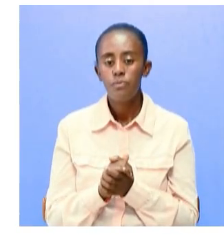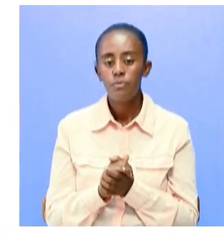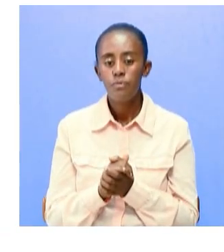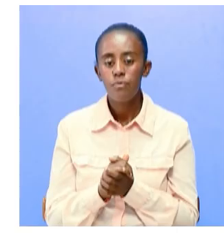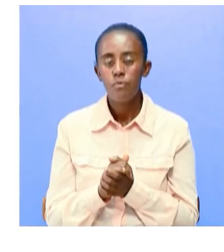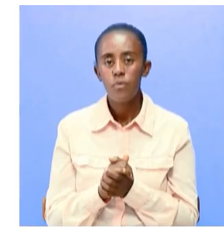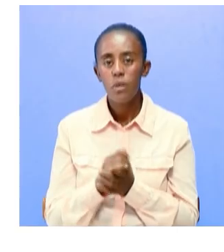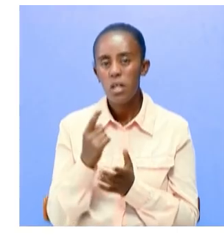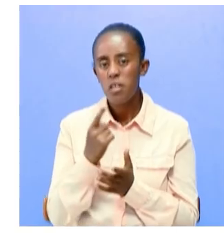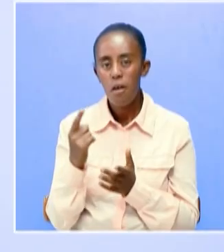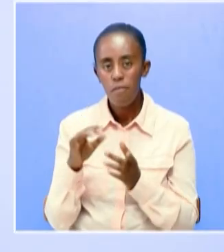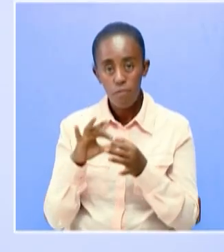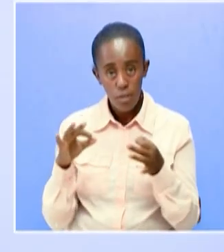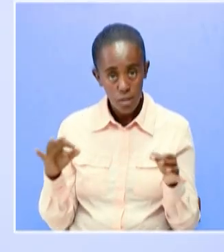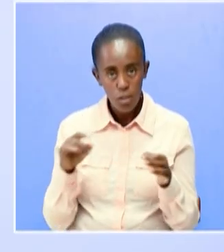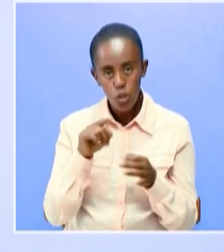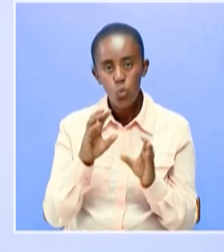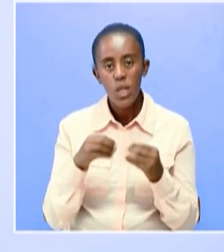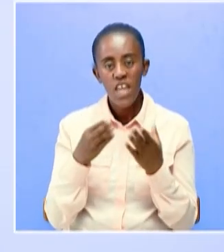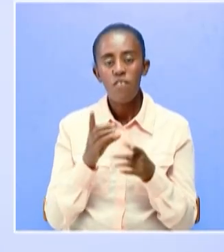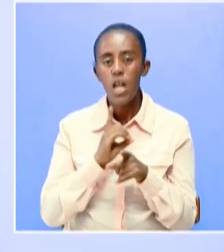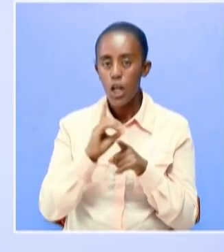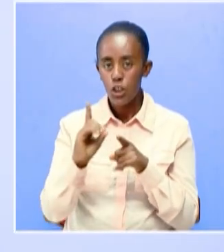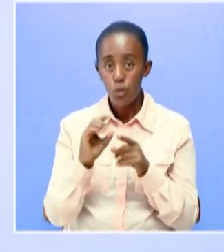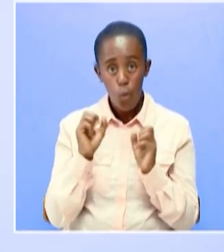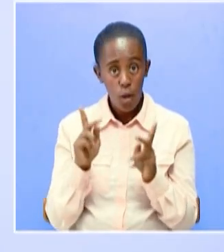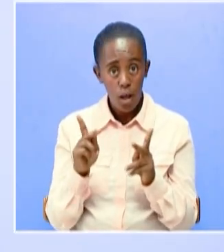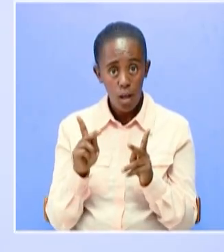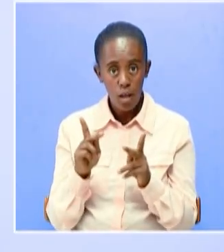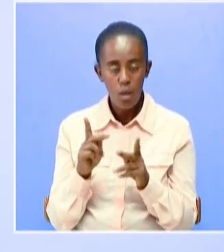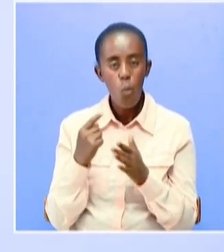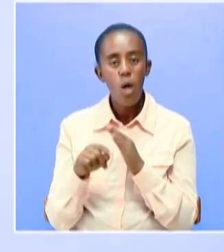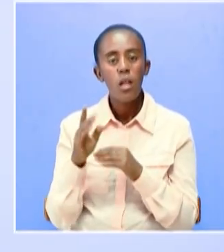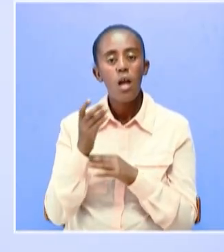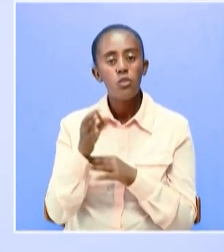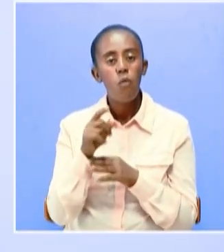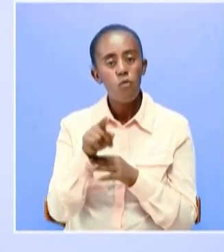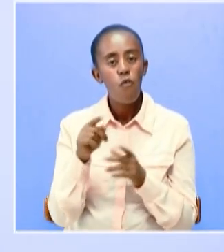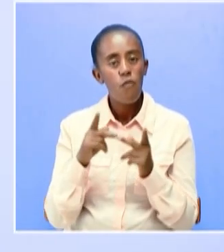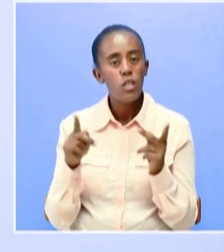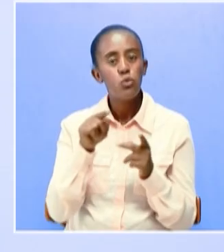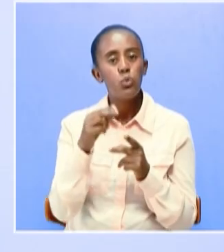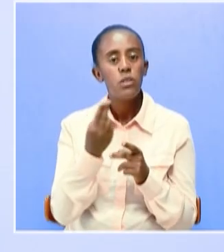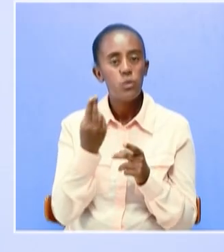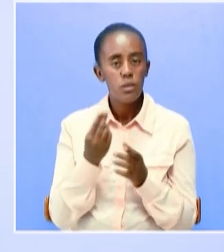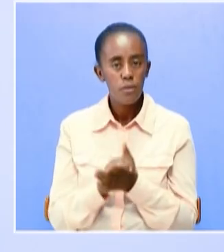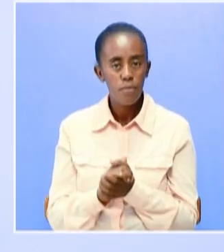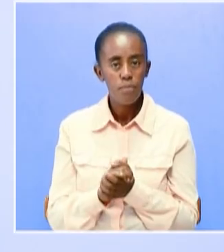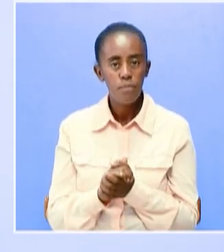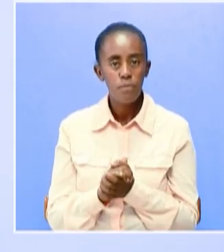Some phrases which is used to give direction. Okay? What kinds of phrases can be used here?